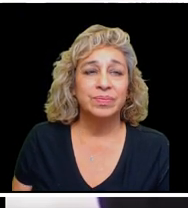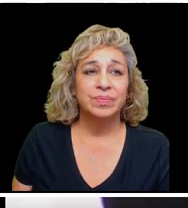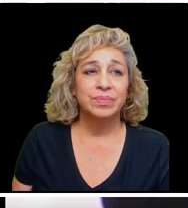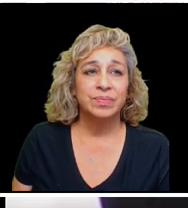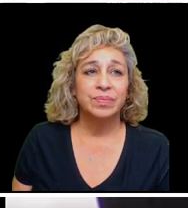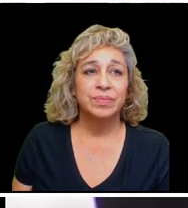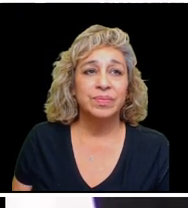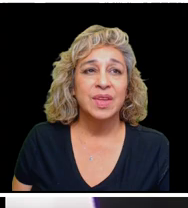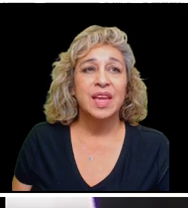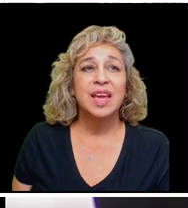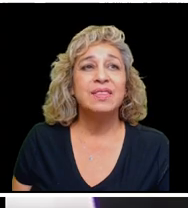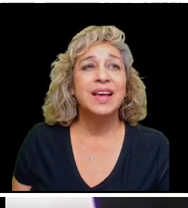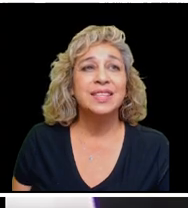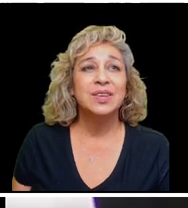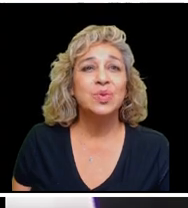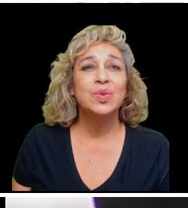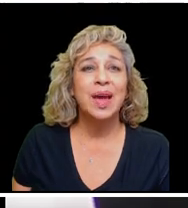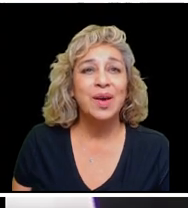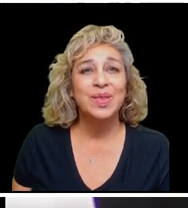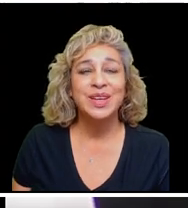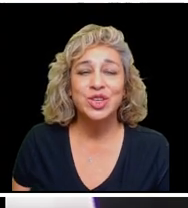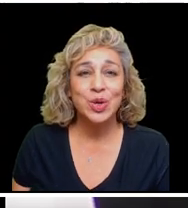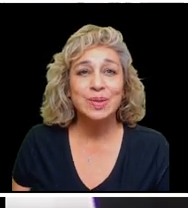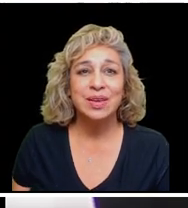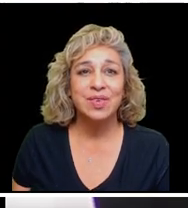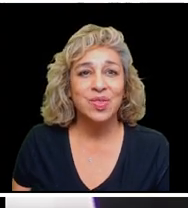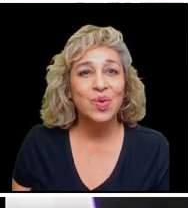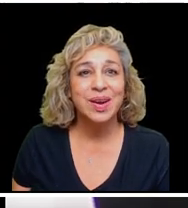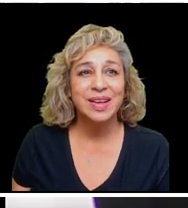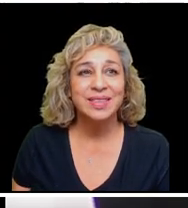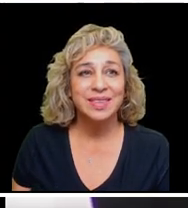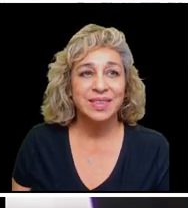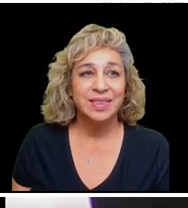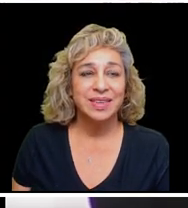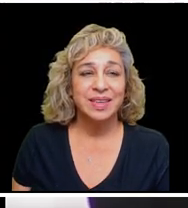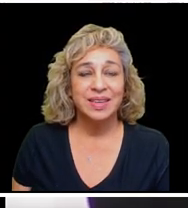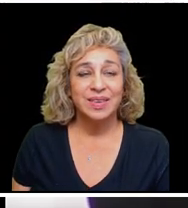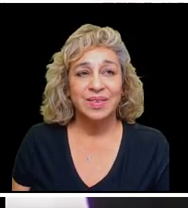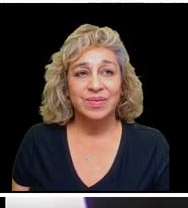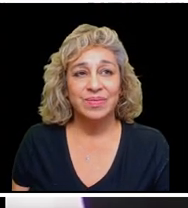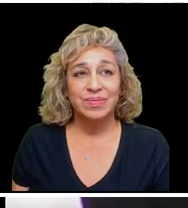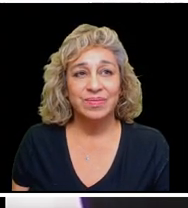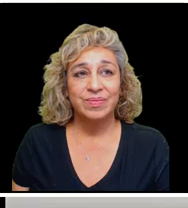and that's who how they chose their authorities